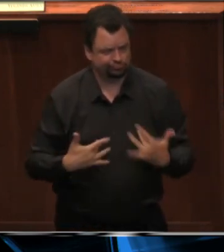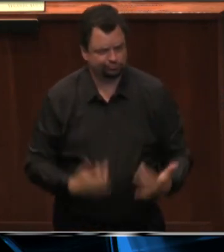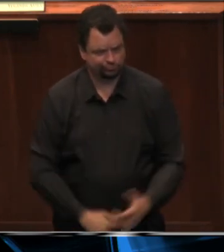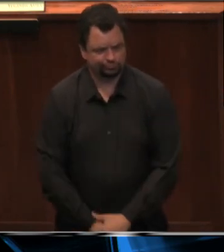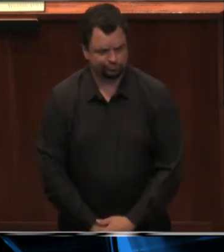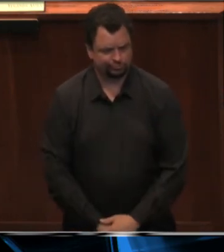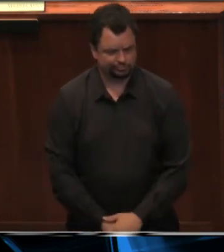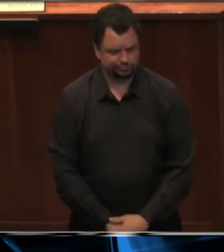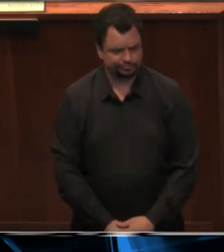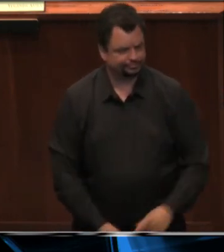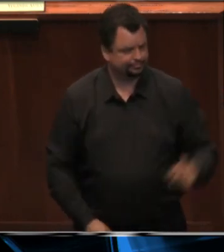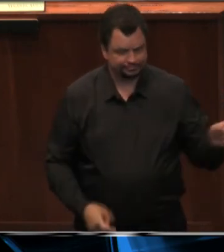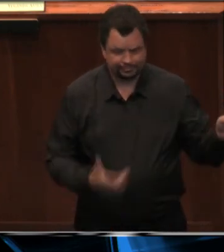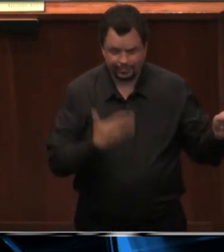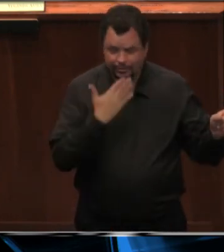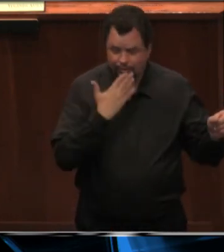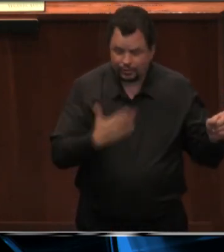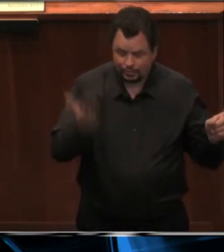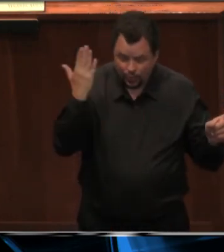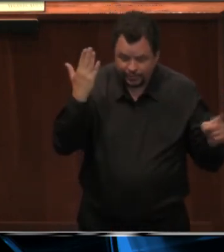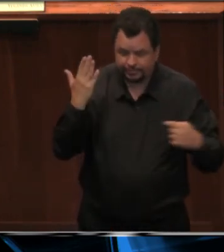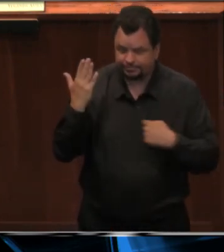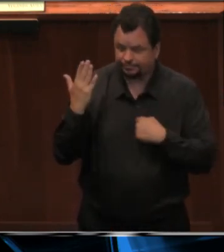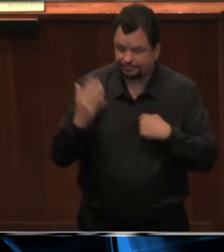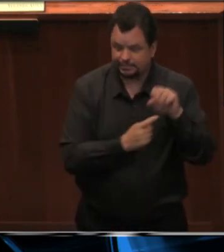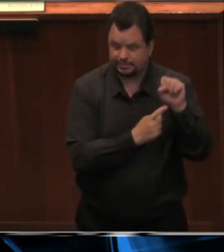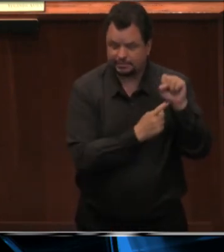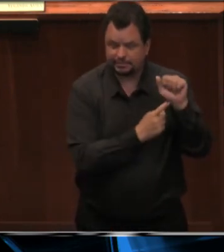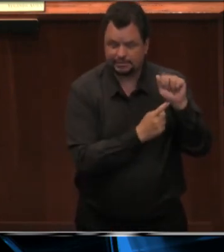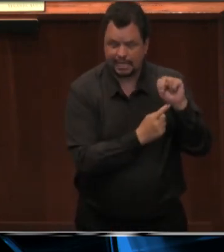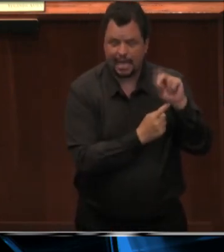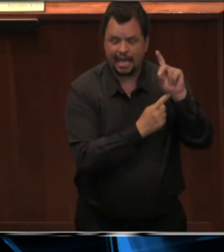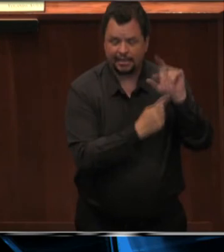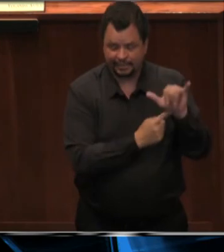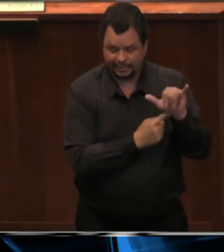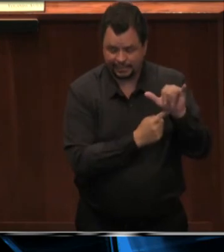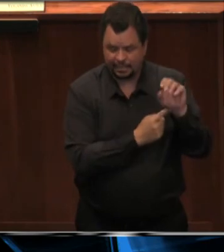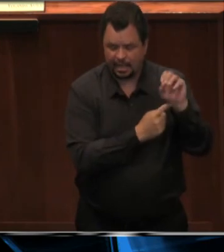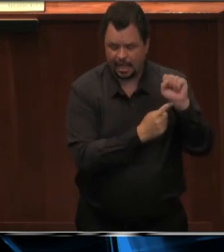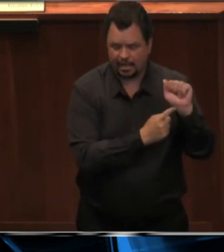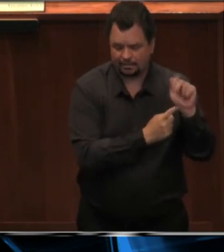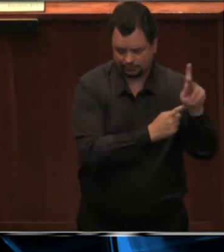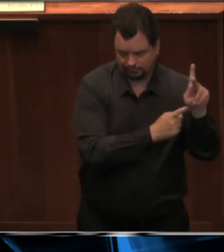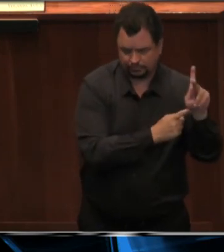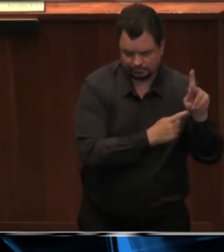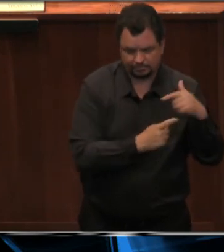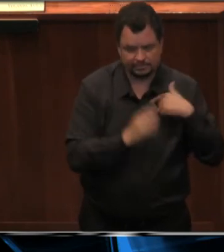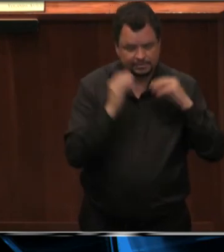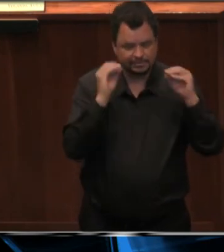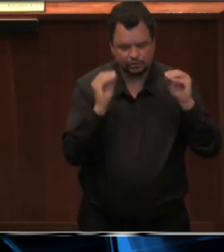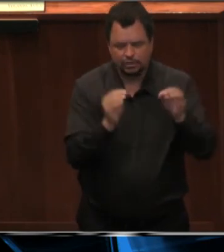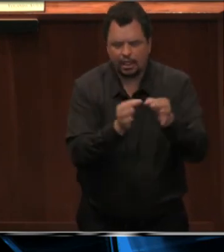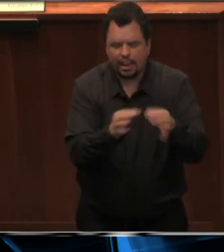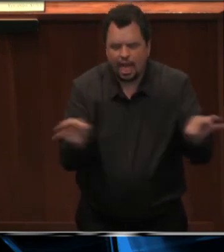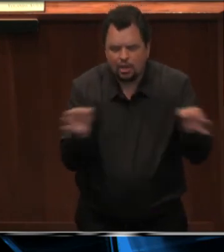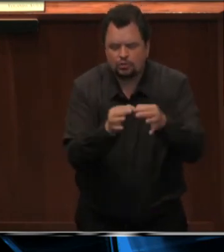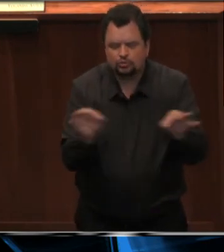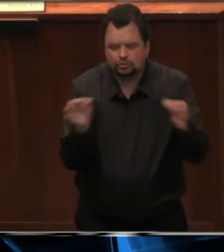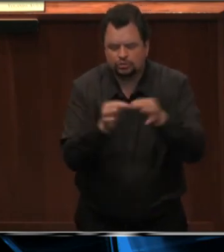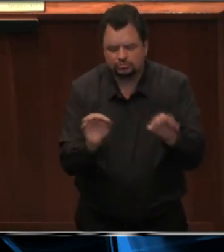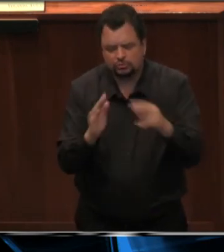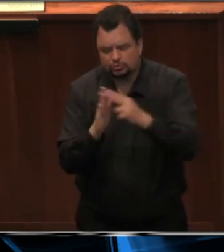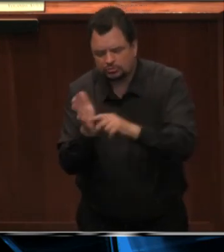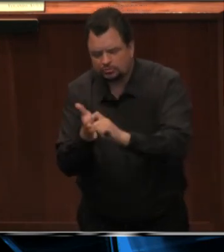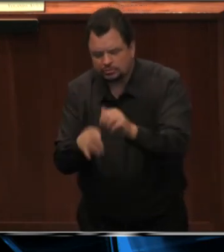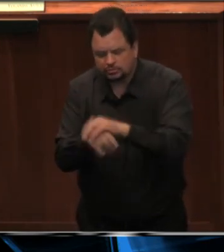Good morning, thank you. My name is Sandy Cook. I teach at Liberty High School, and I'm actually reading this for an Academy 20. And I'm reading this for